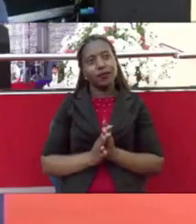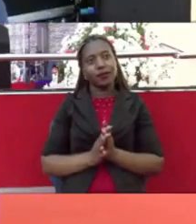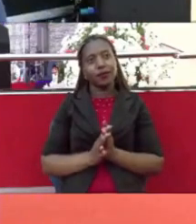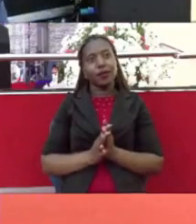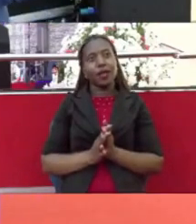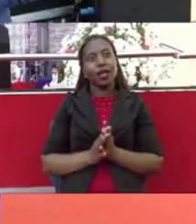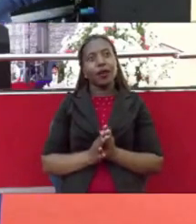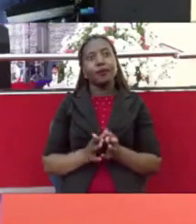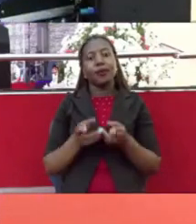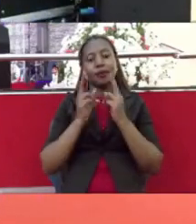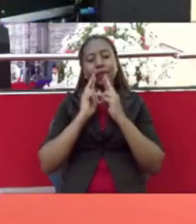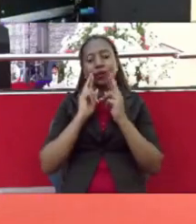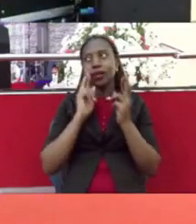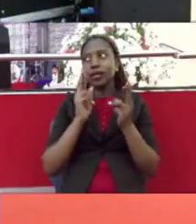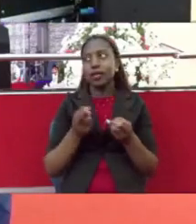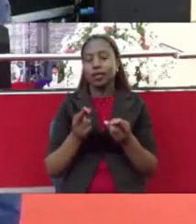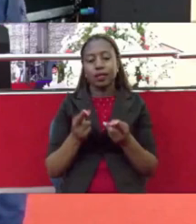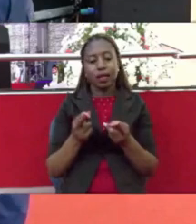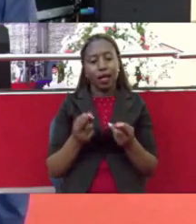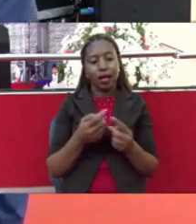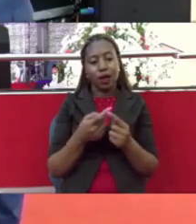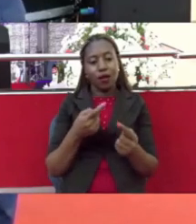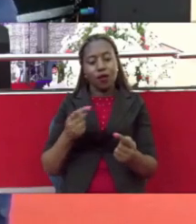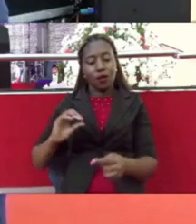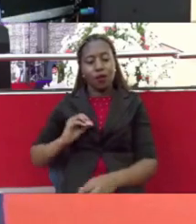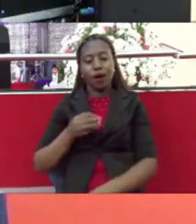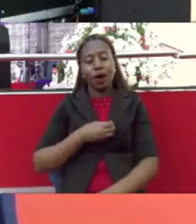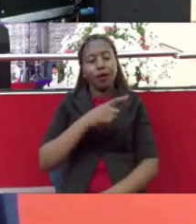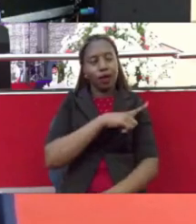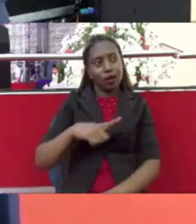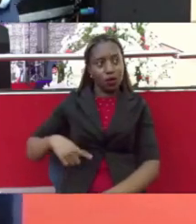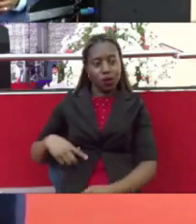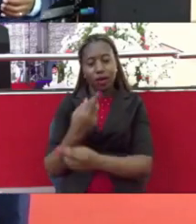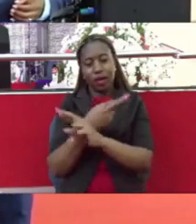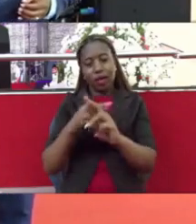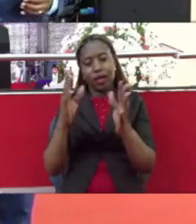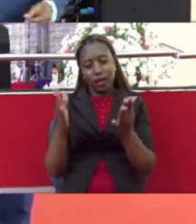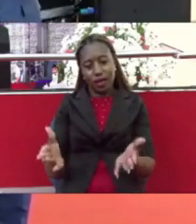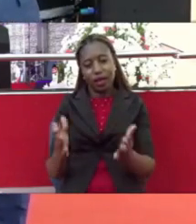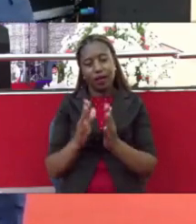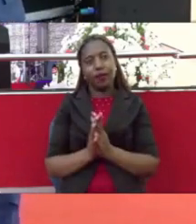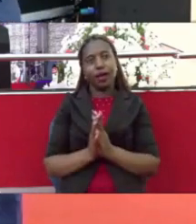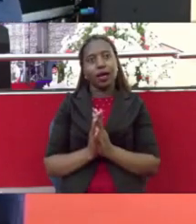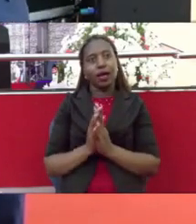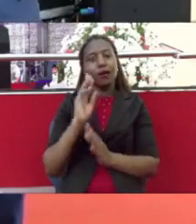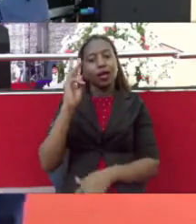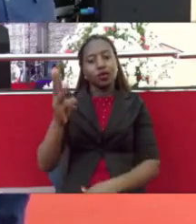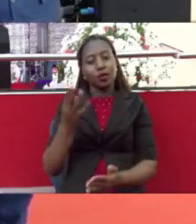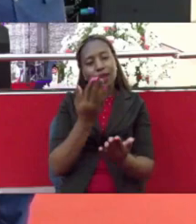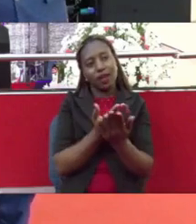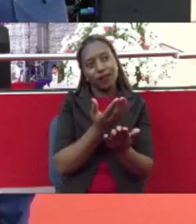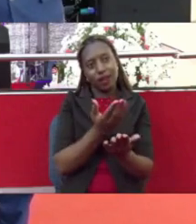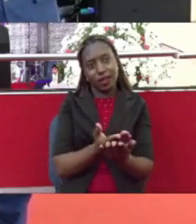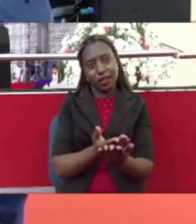our Lord and our Redeemer. Ya kwamba msaada unatoka katika Bwana wetu mkombozi wetu. Will be evident. Itaweza kuonekana. We will